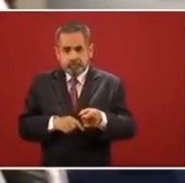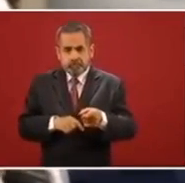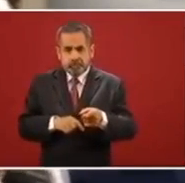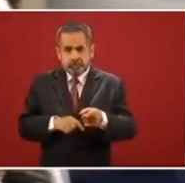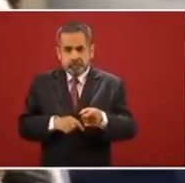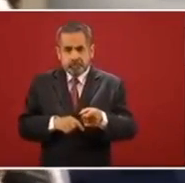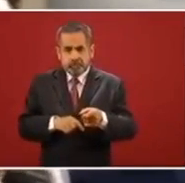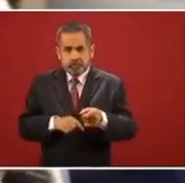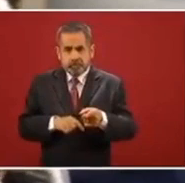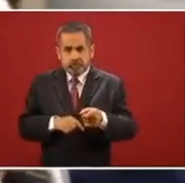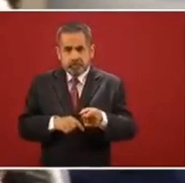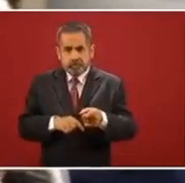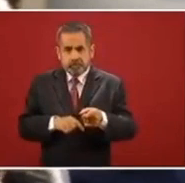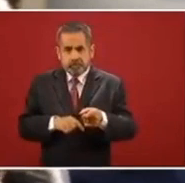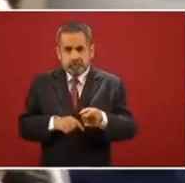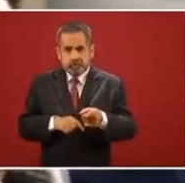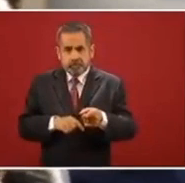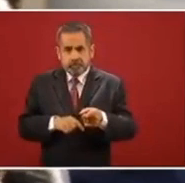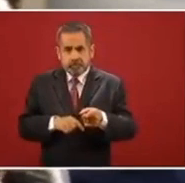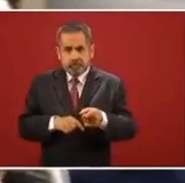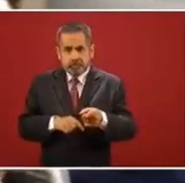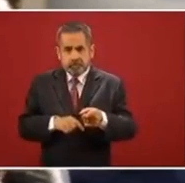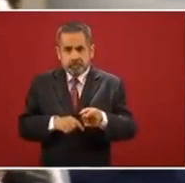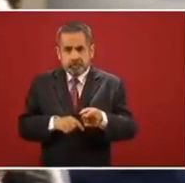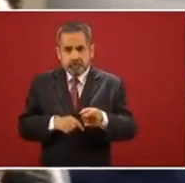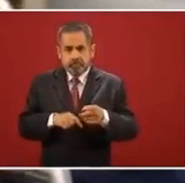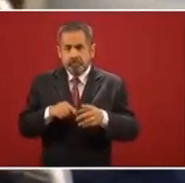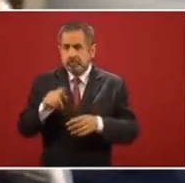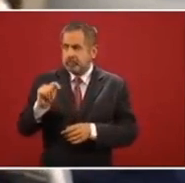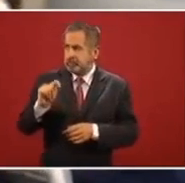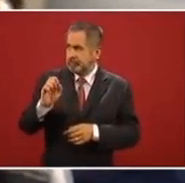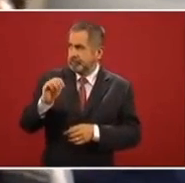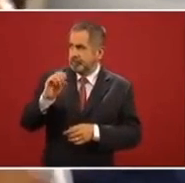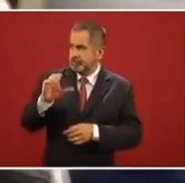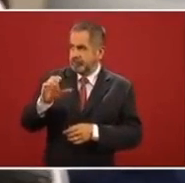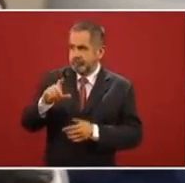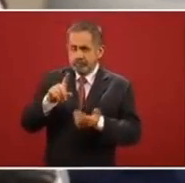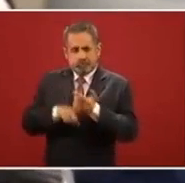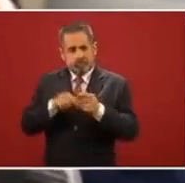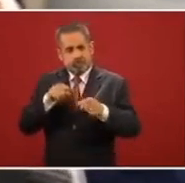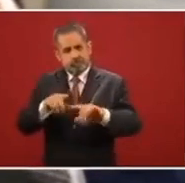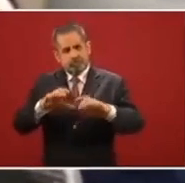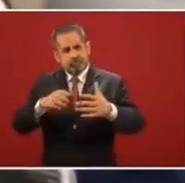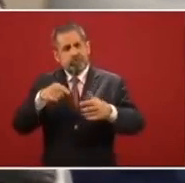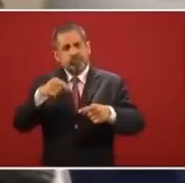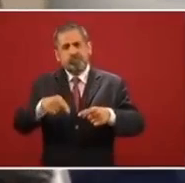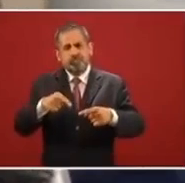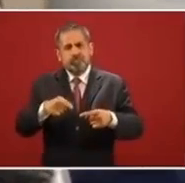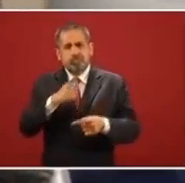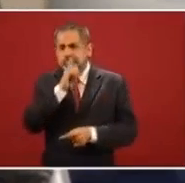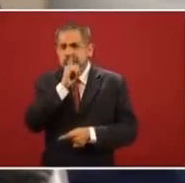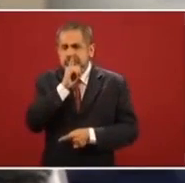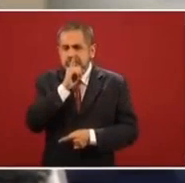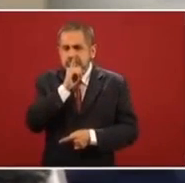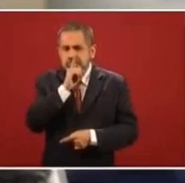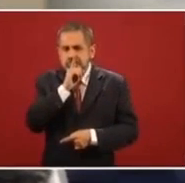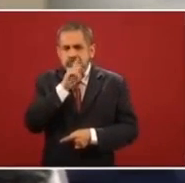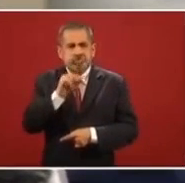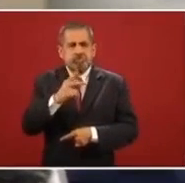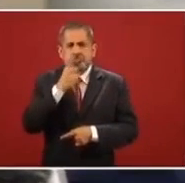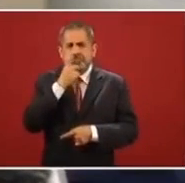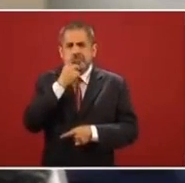TEMEC. the TMEC agreement. En ese tratado And in that no treaty, mencionan para nada, no